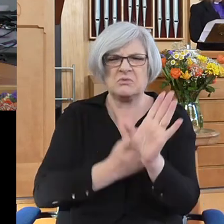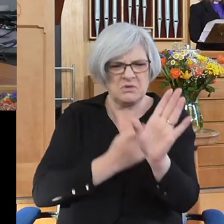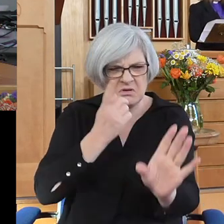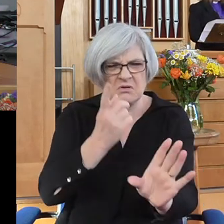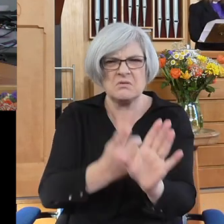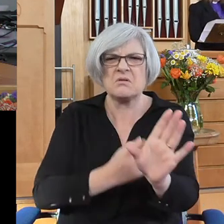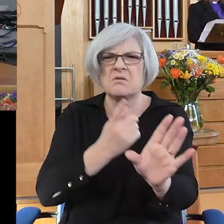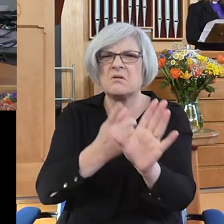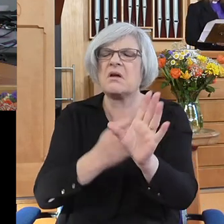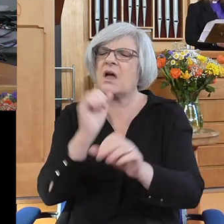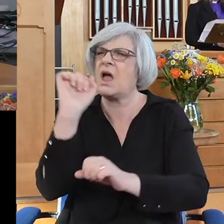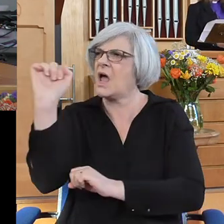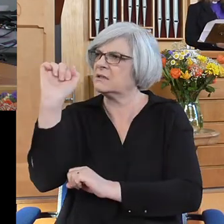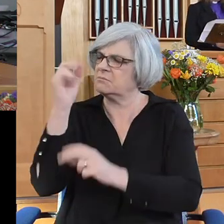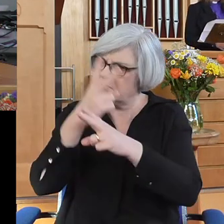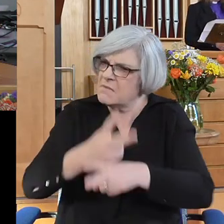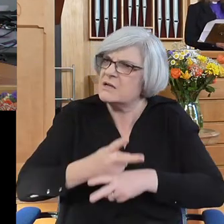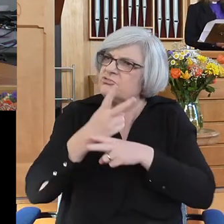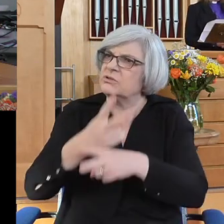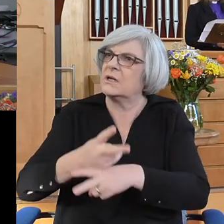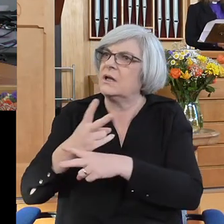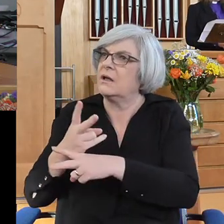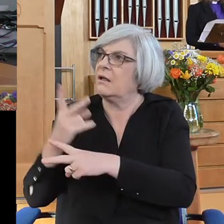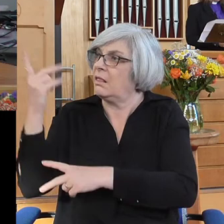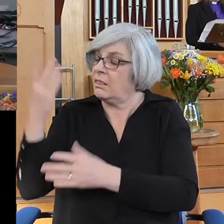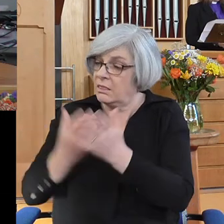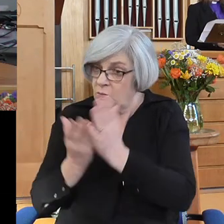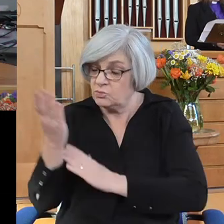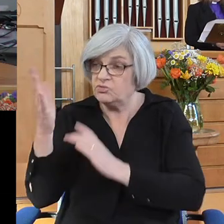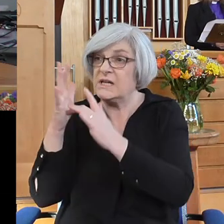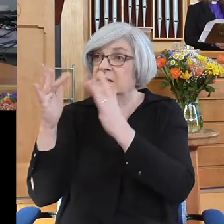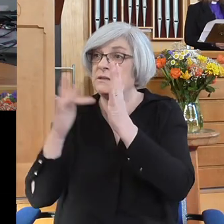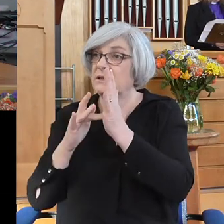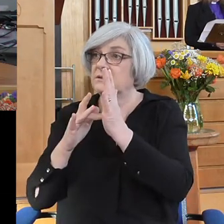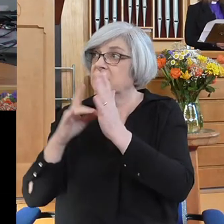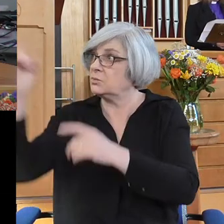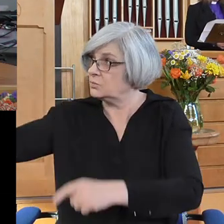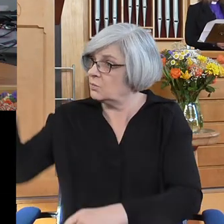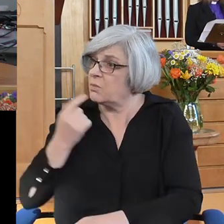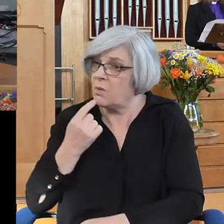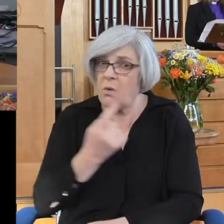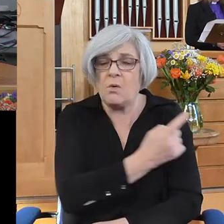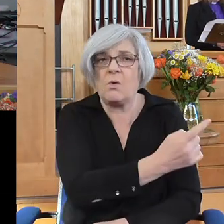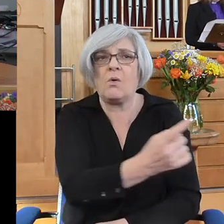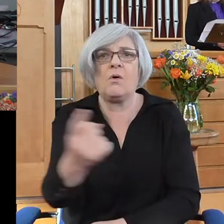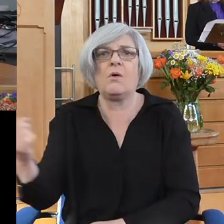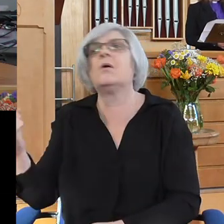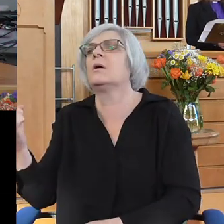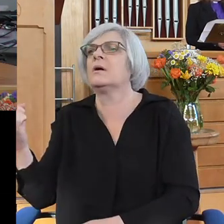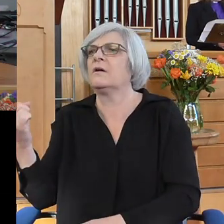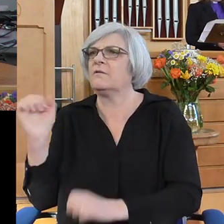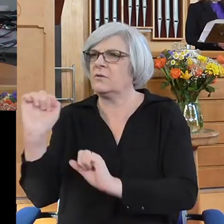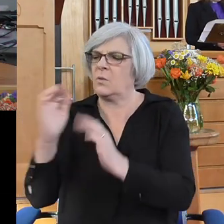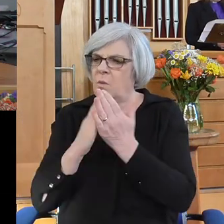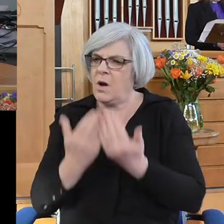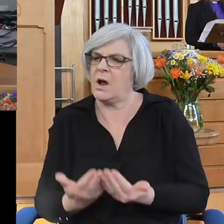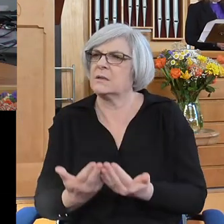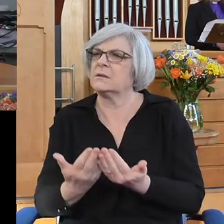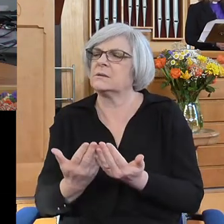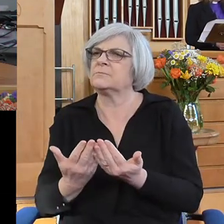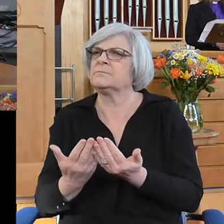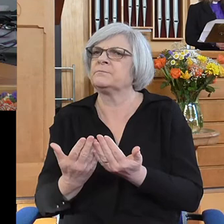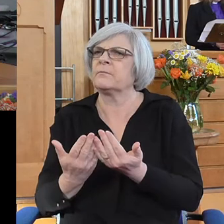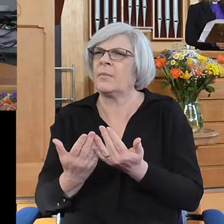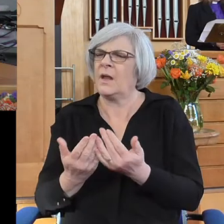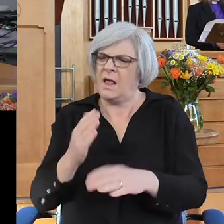his ministry, through him, you spoke your word for us. And even in the